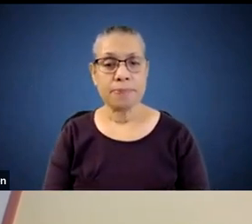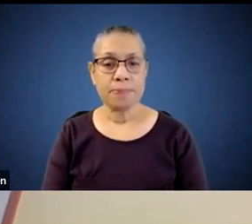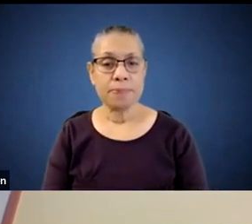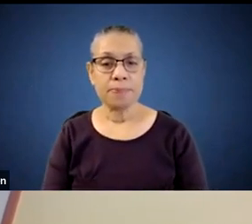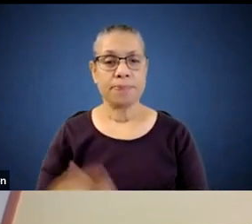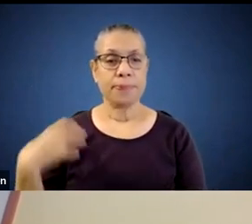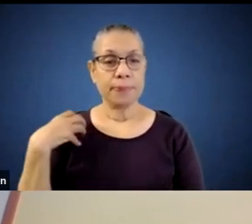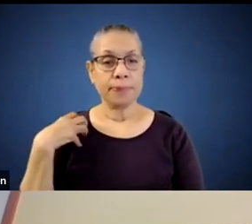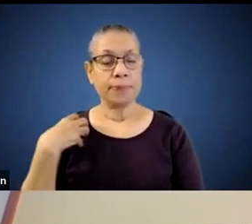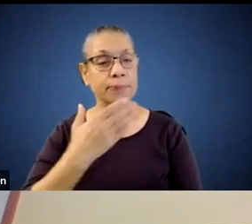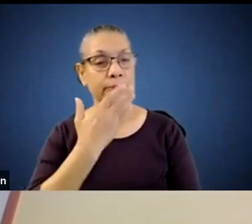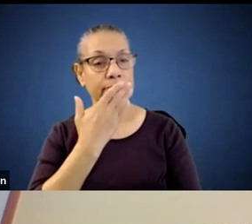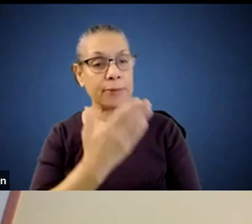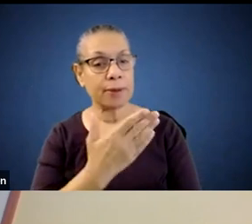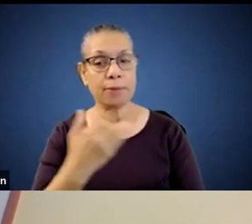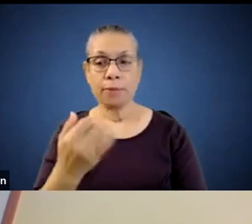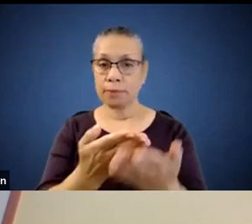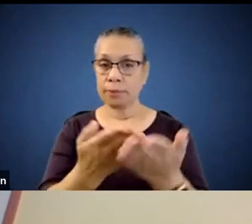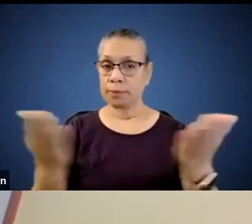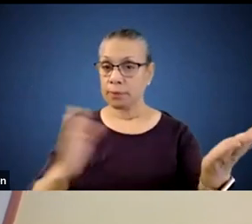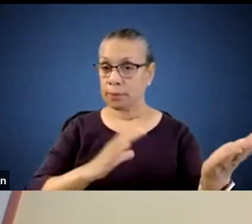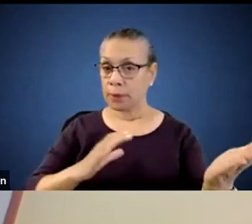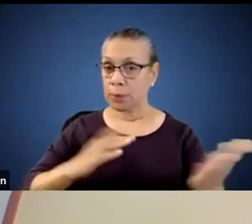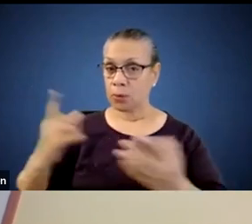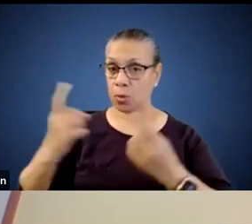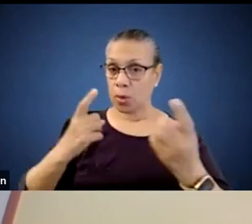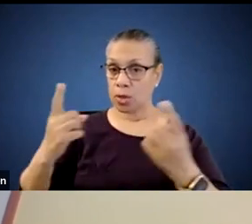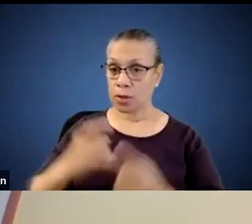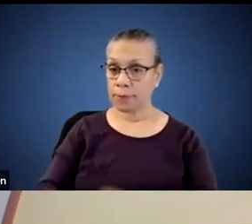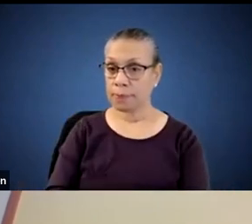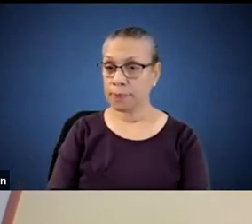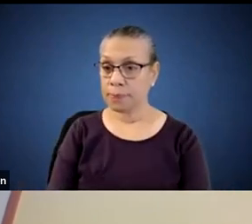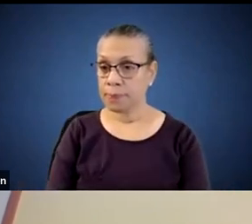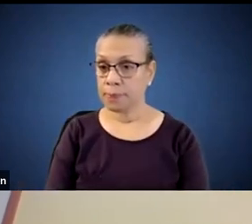thank you I'll open it up to the committee for any questions